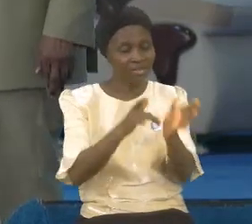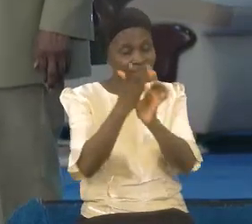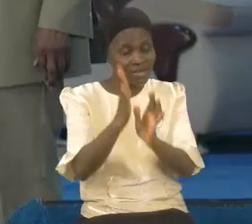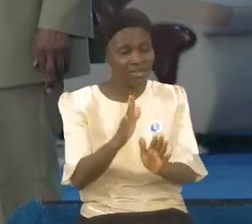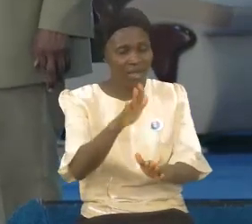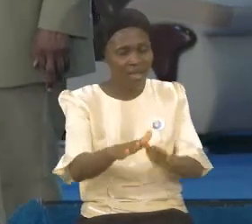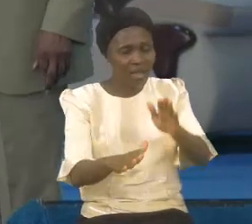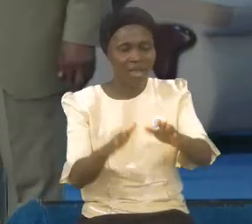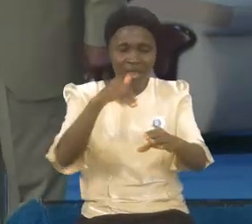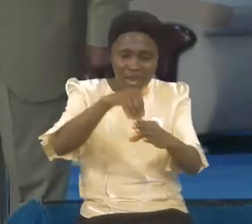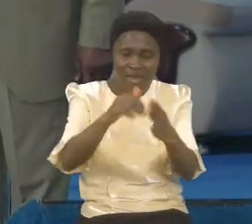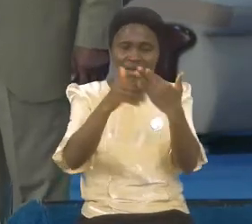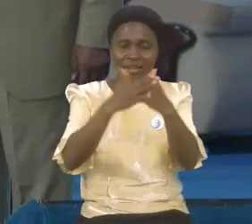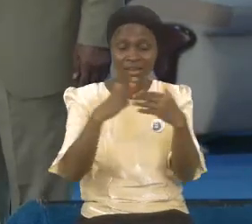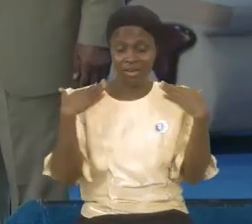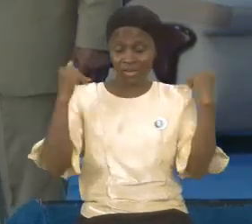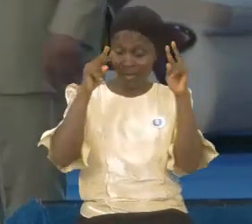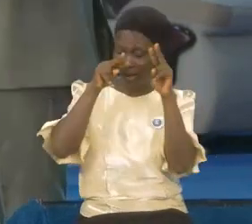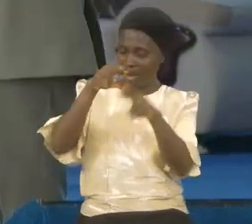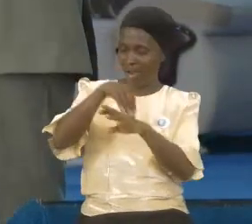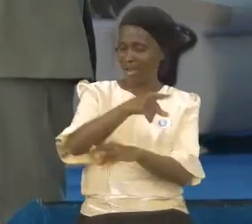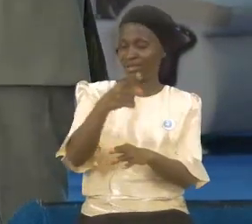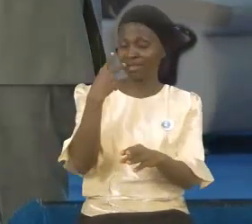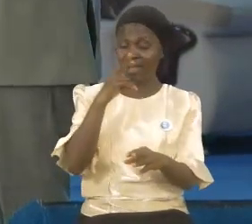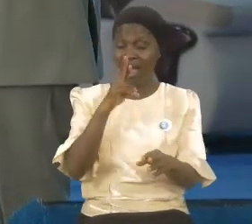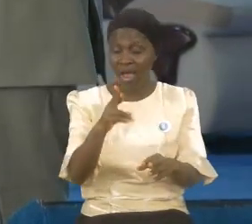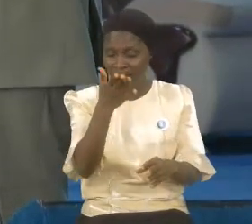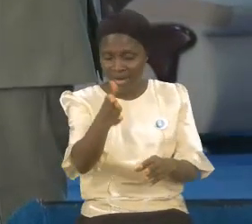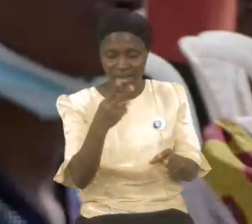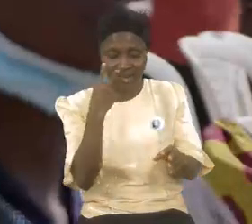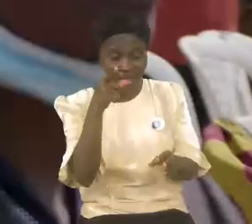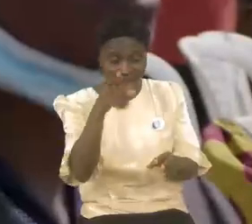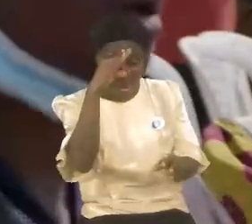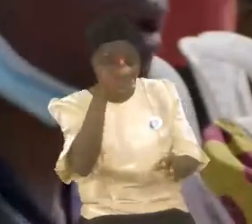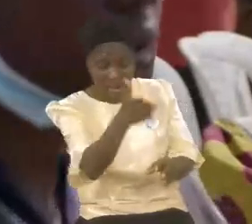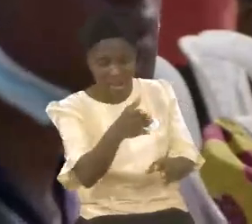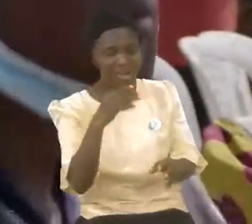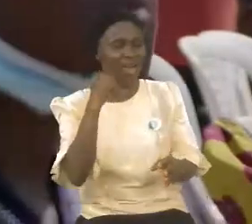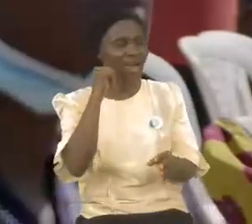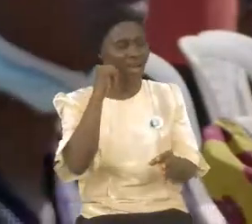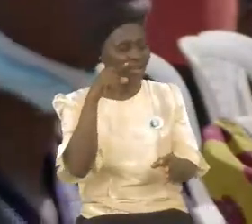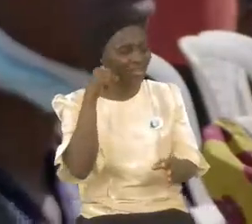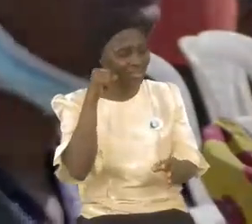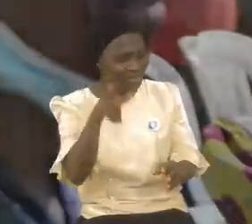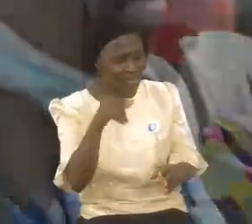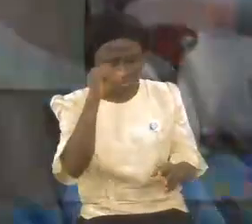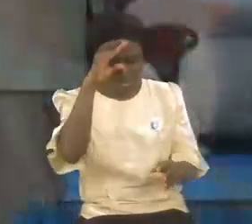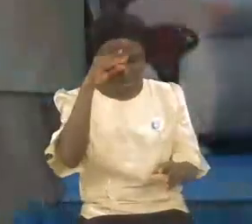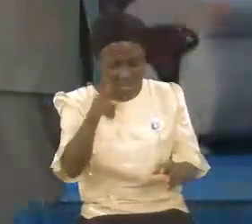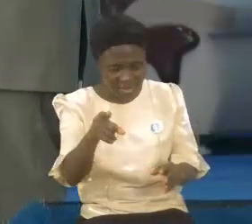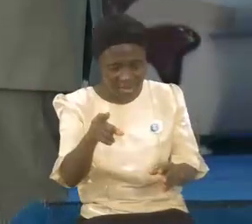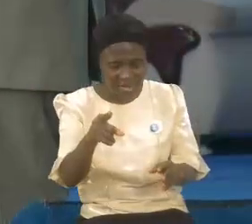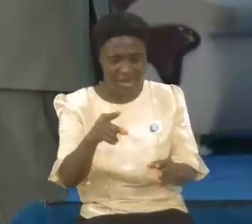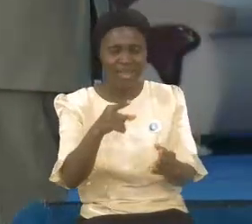say, look at him there, look at her there, she made it, you will make it. And then you'll reign forever and